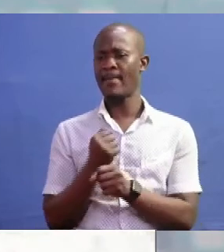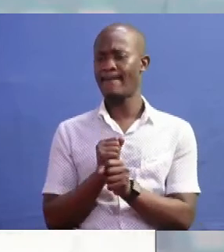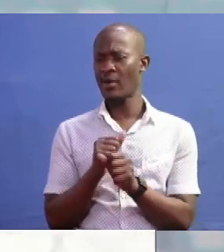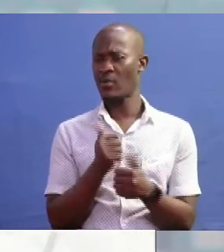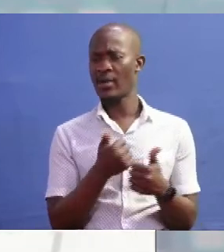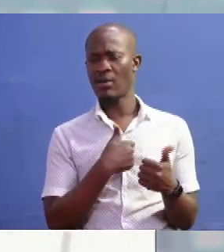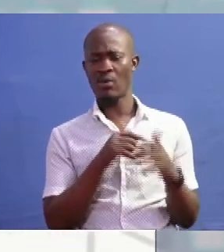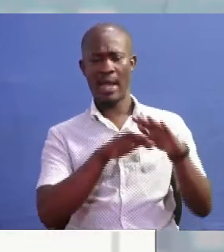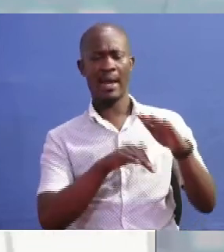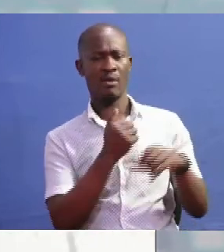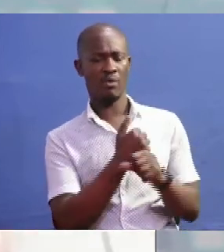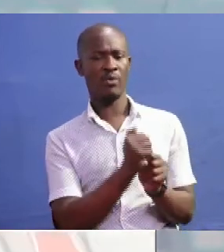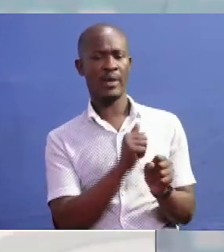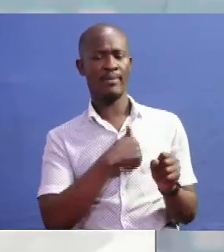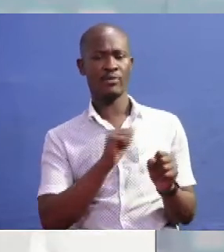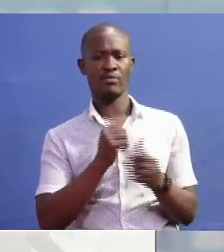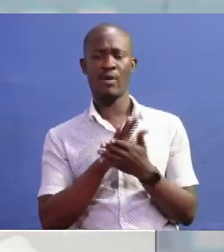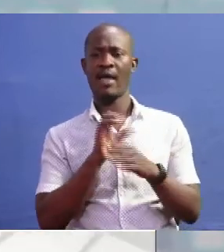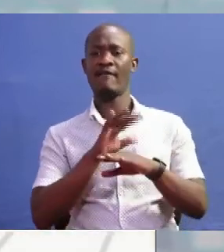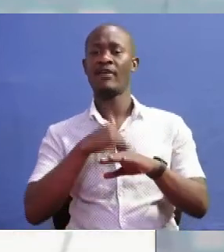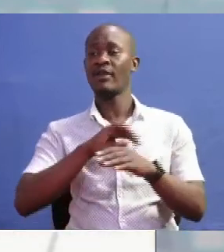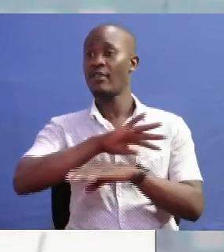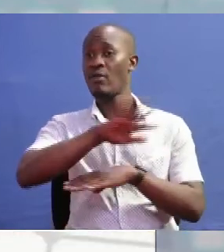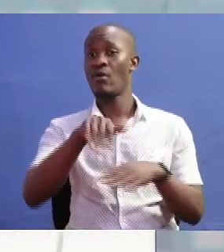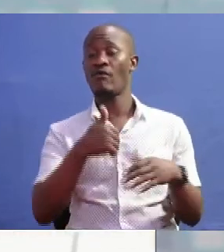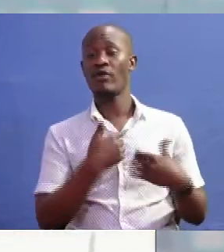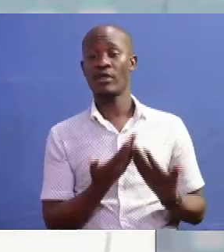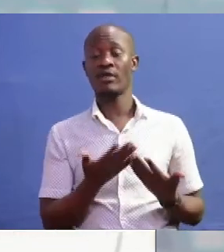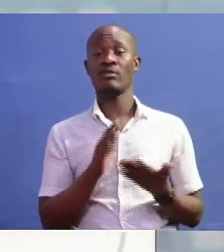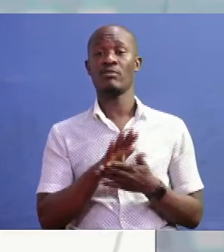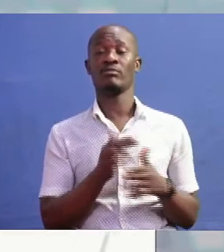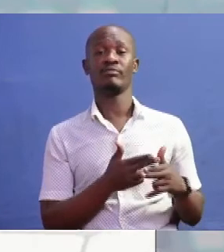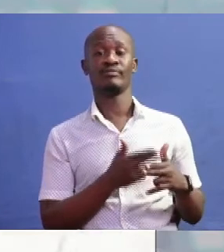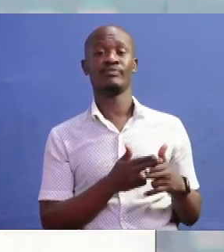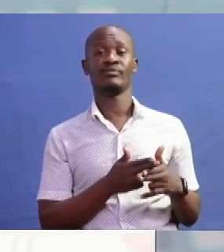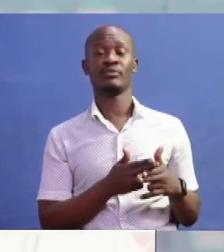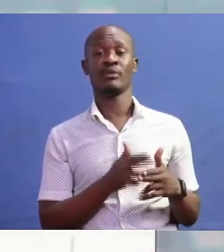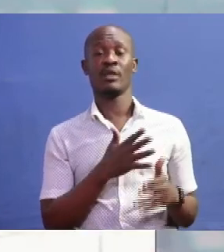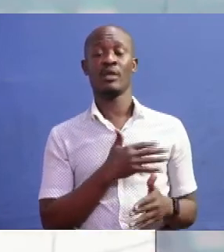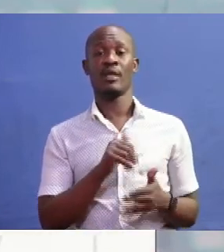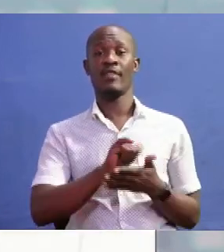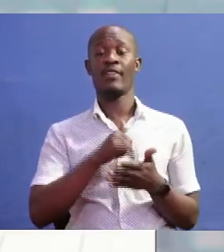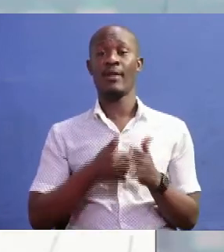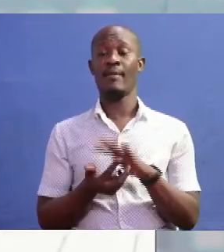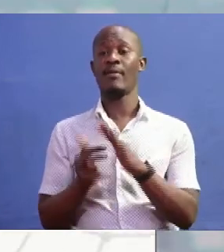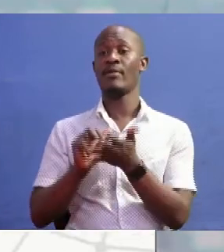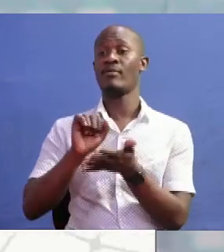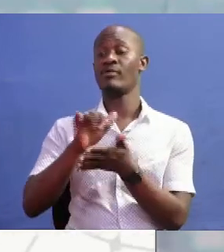even underperforms, it won't affect the overall return in your portfolio. And that means you can